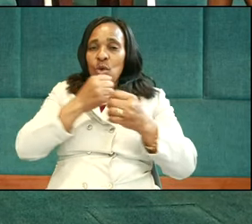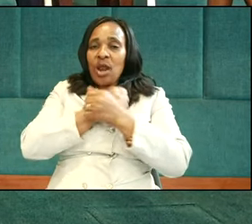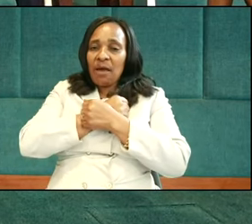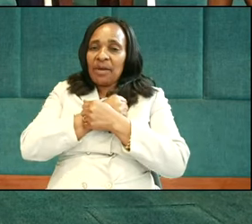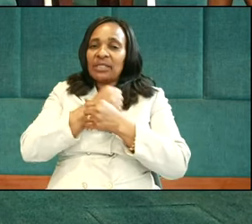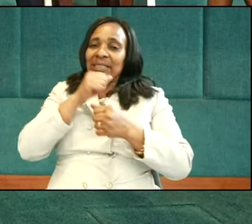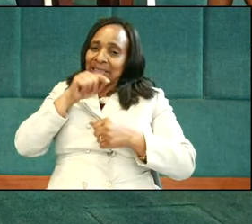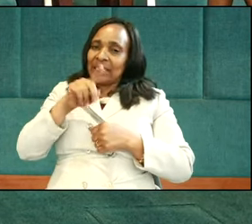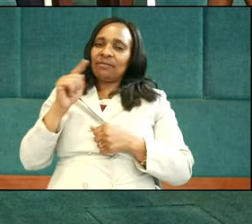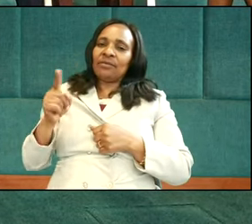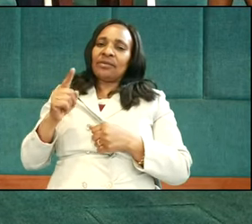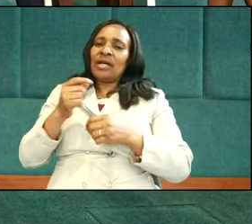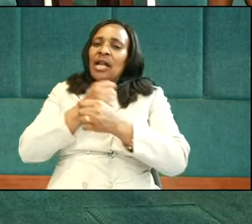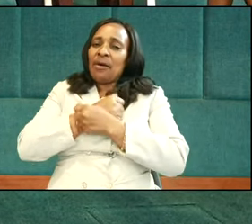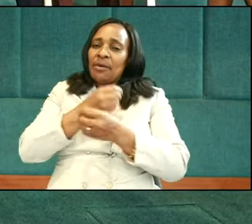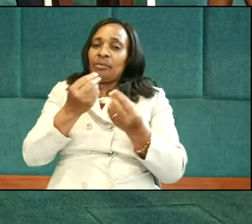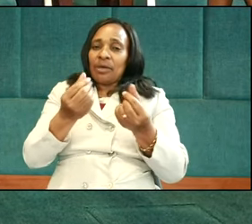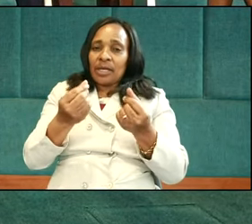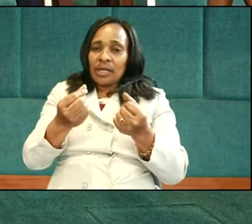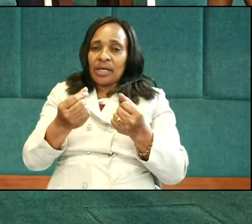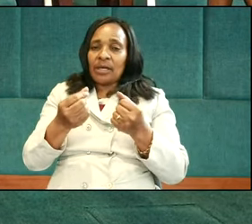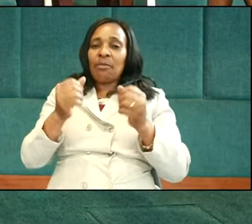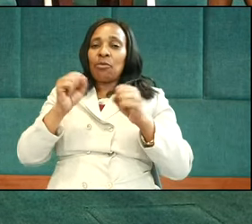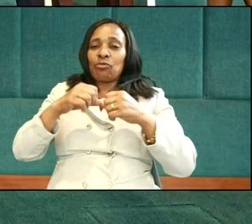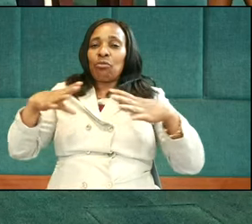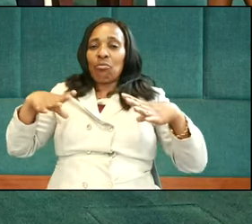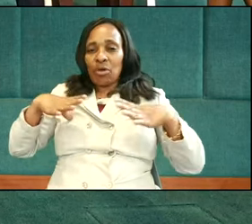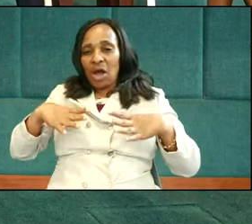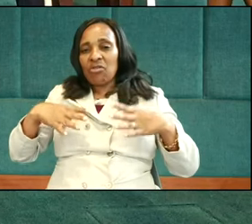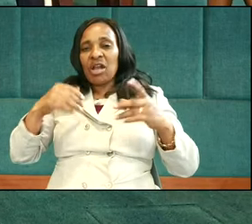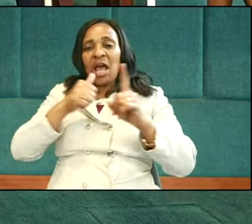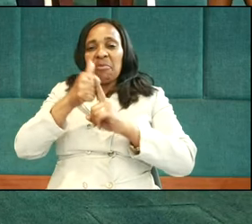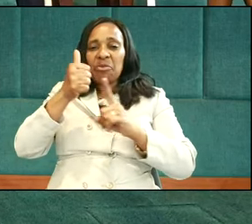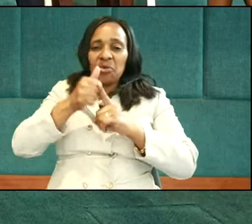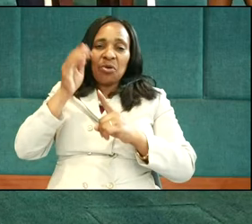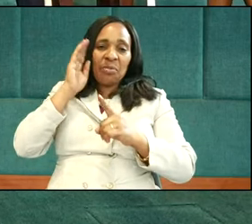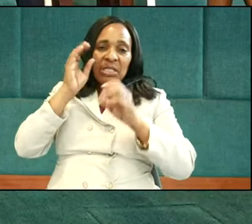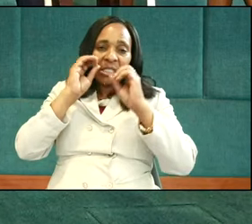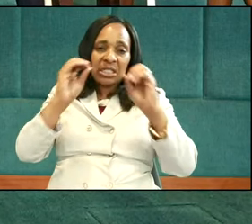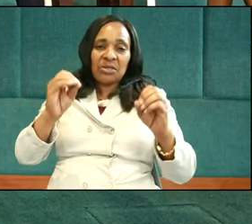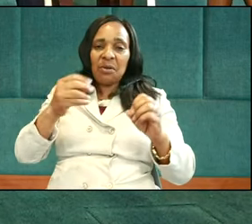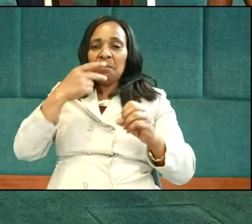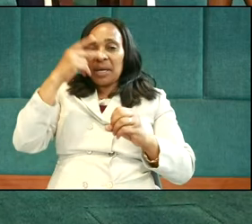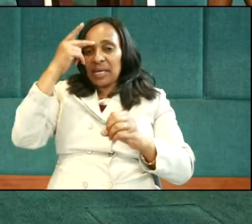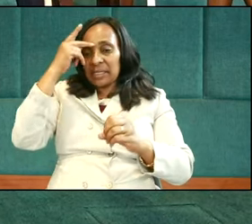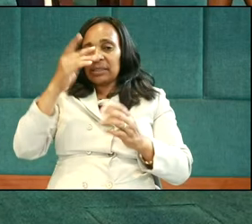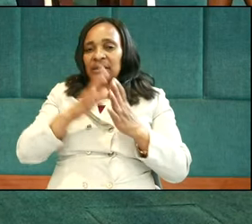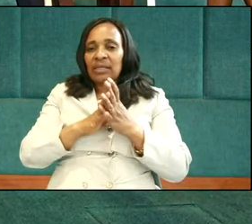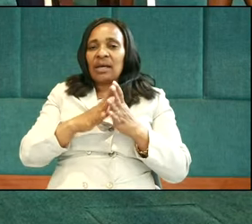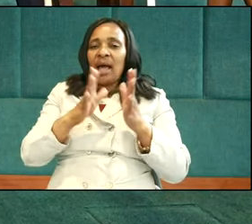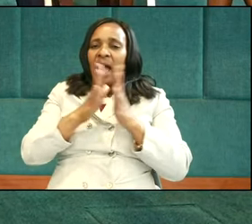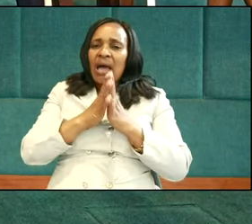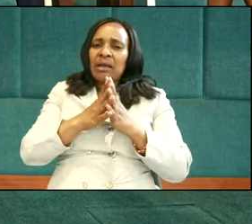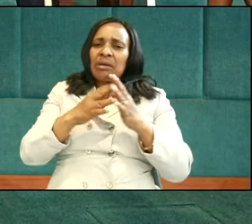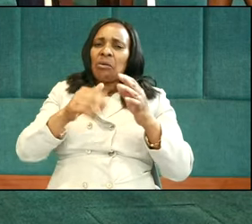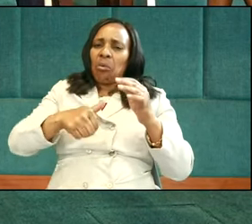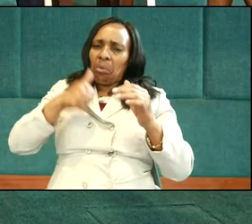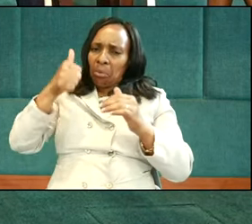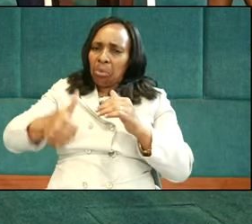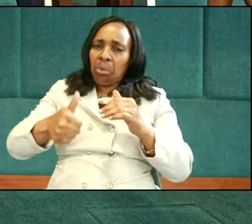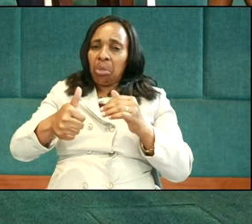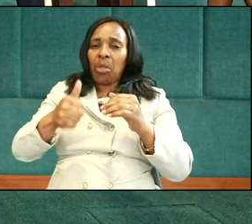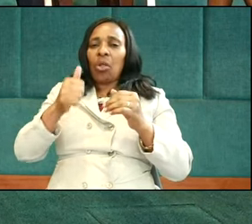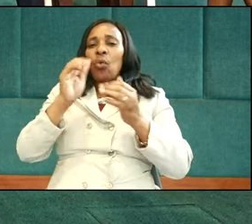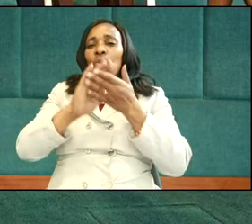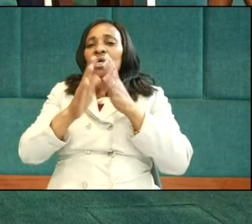of themselves, lovers of money, boastful, proud, abusive, disobedient to their parents, ungrateful, unholy,